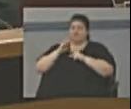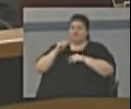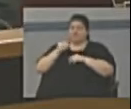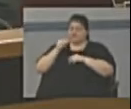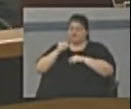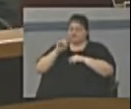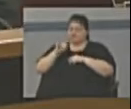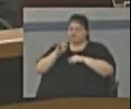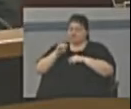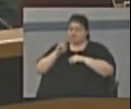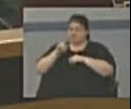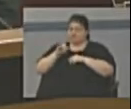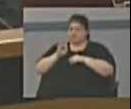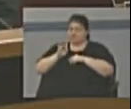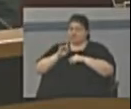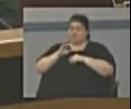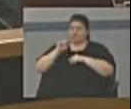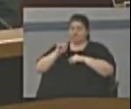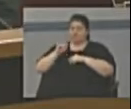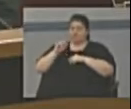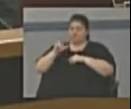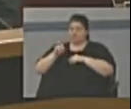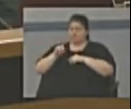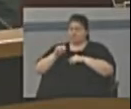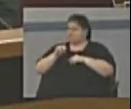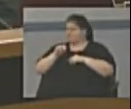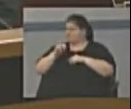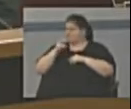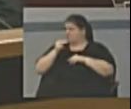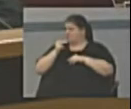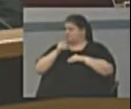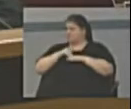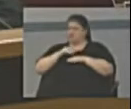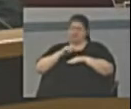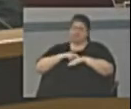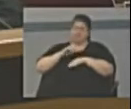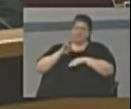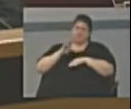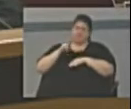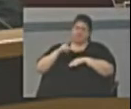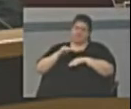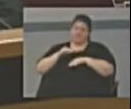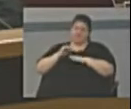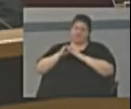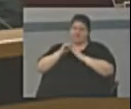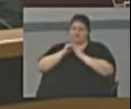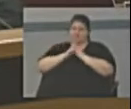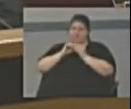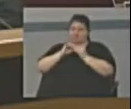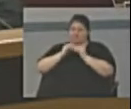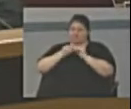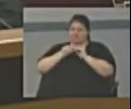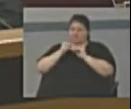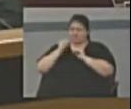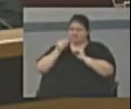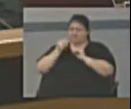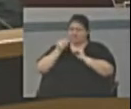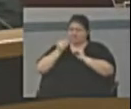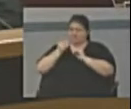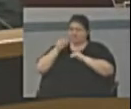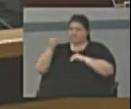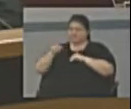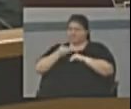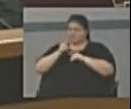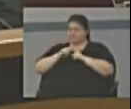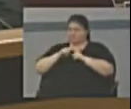January 28th, 2013 at 7 p.m. Move to agenda item number 15, introduction and first public